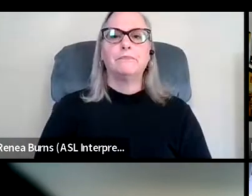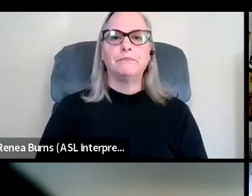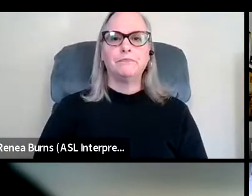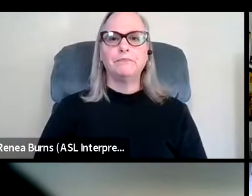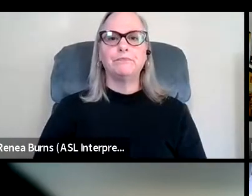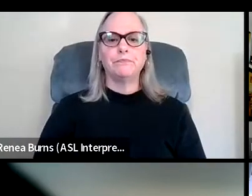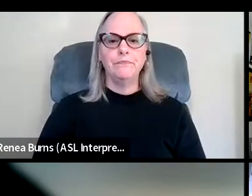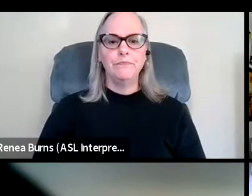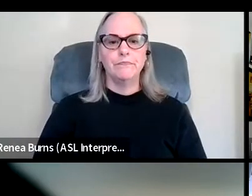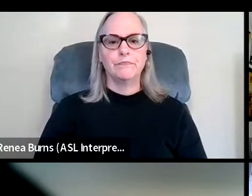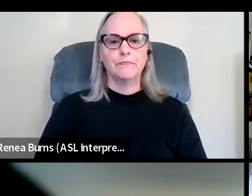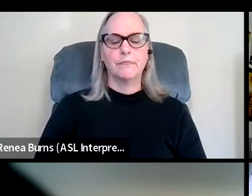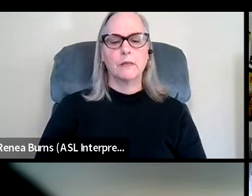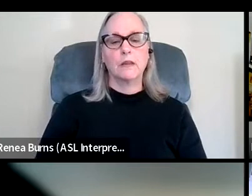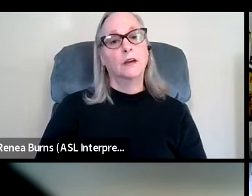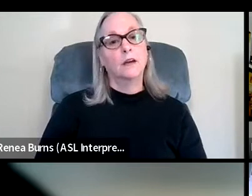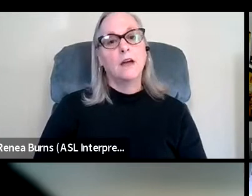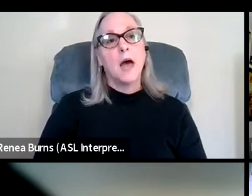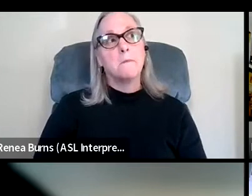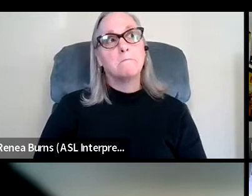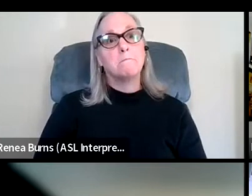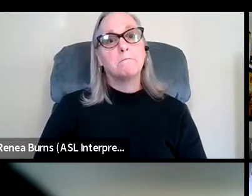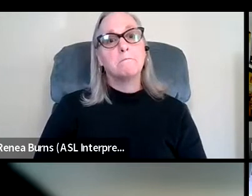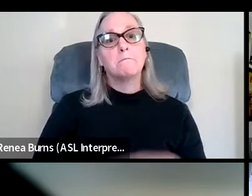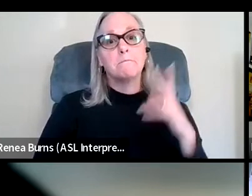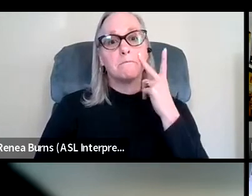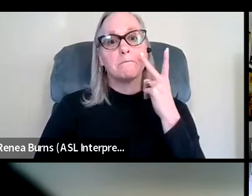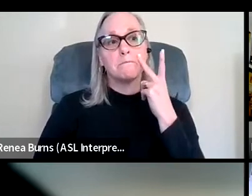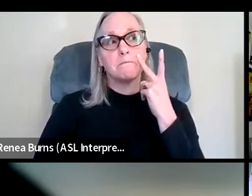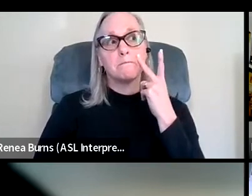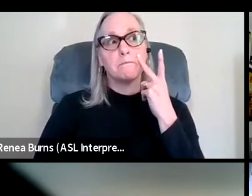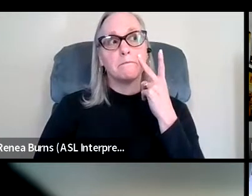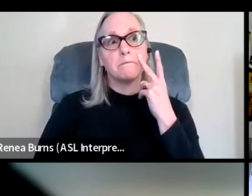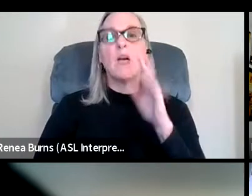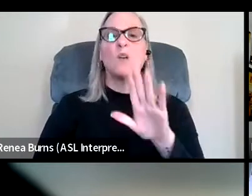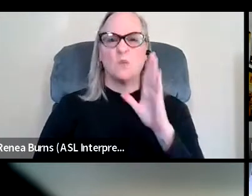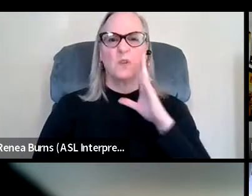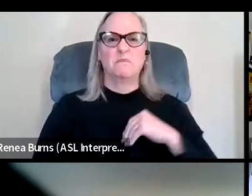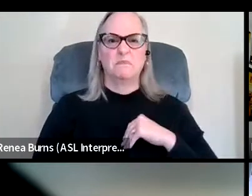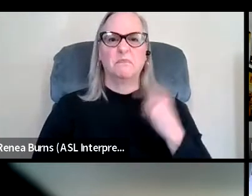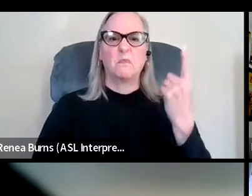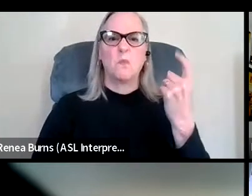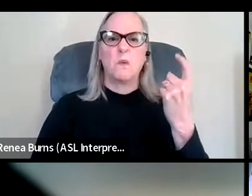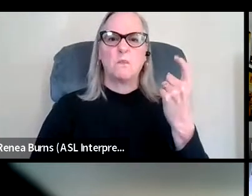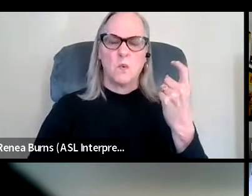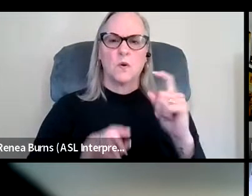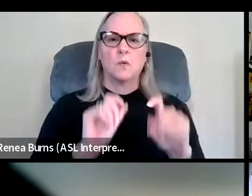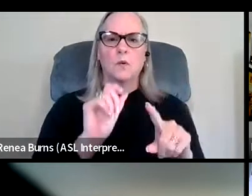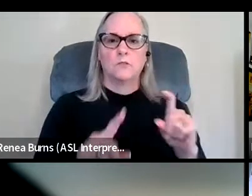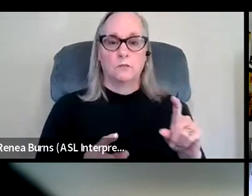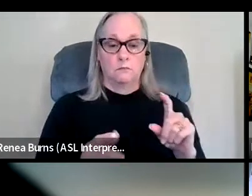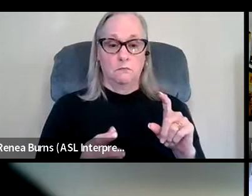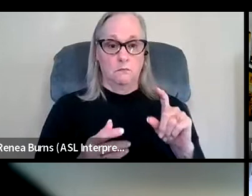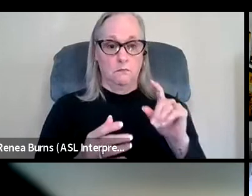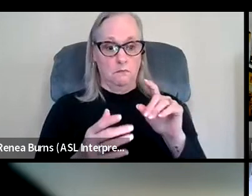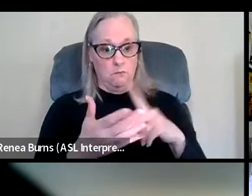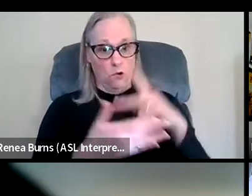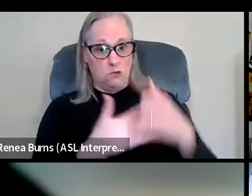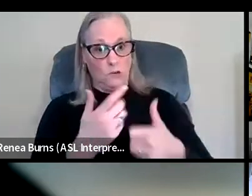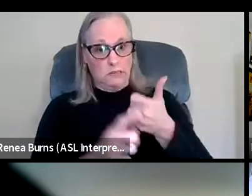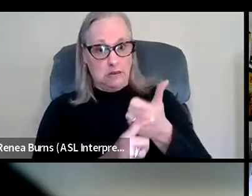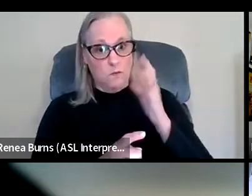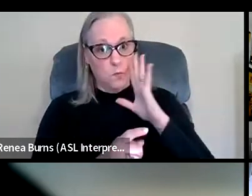Okay, I just see, I think that let's just take one more question. Is the project likely to be delayed